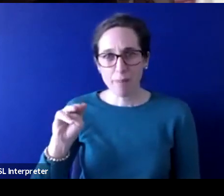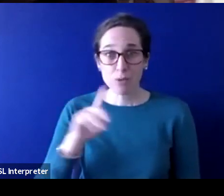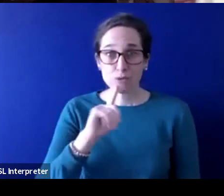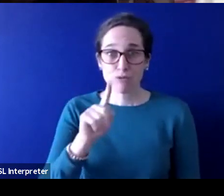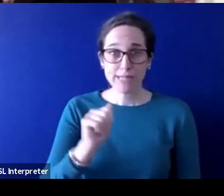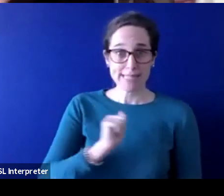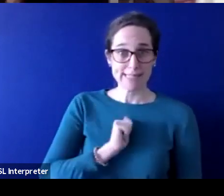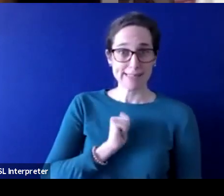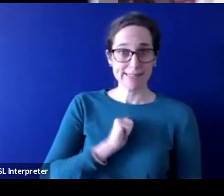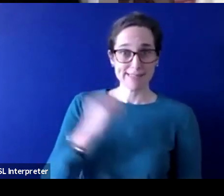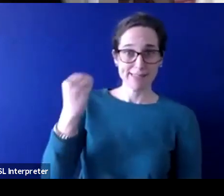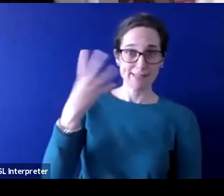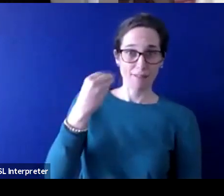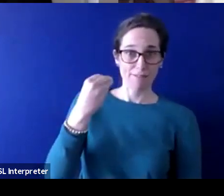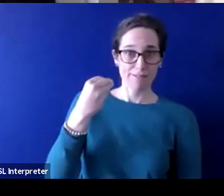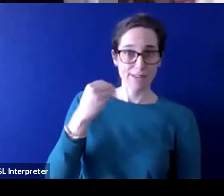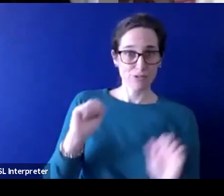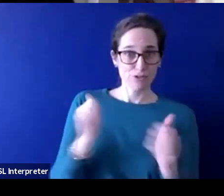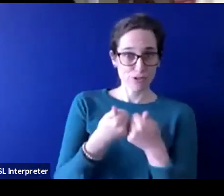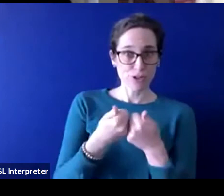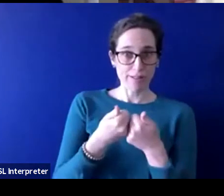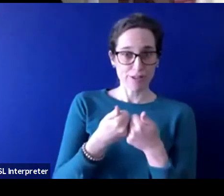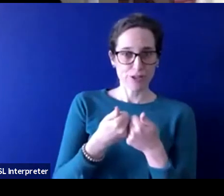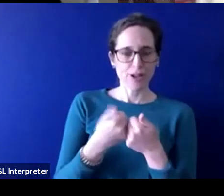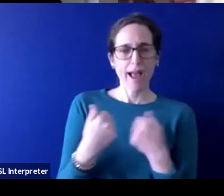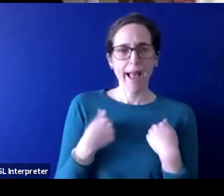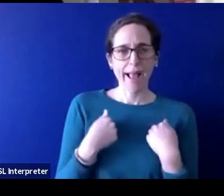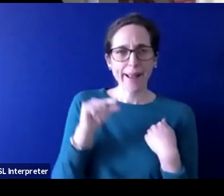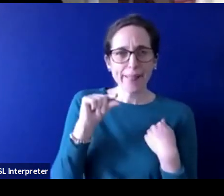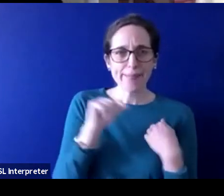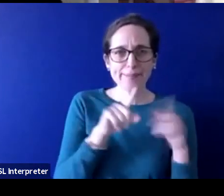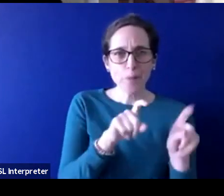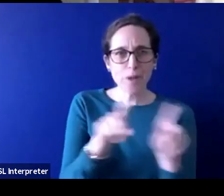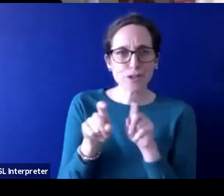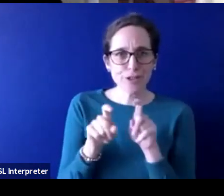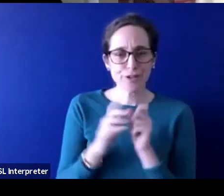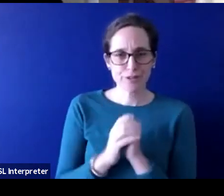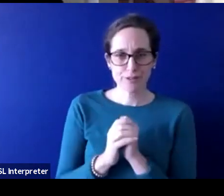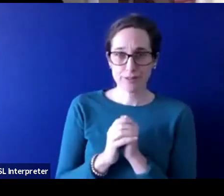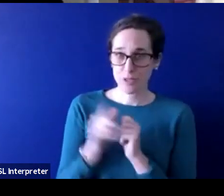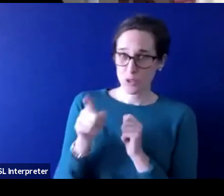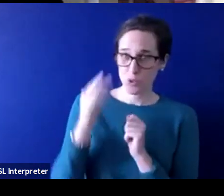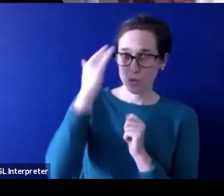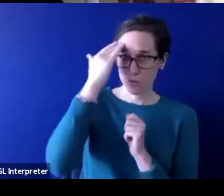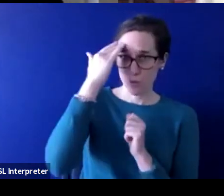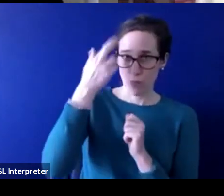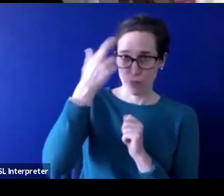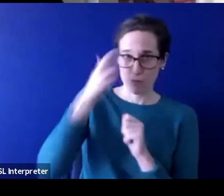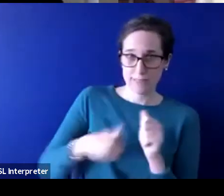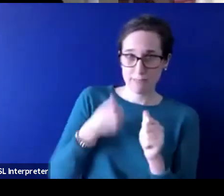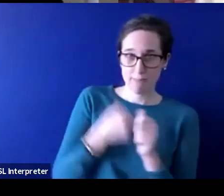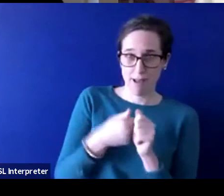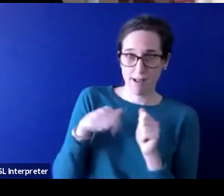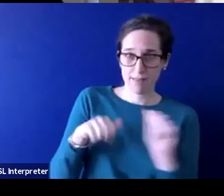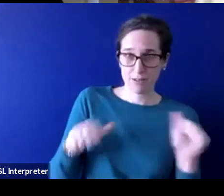I took a little questionnaire, like, do you really know why people are doing this challenge?